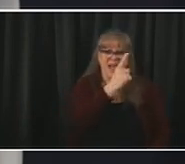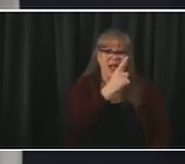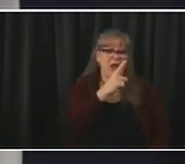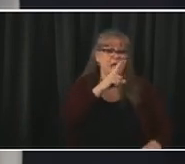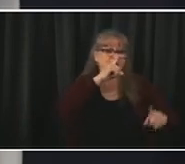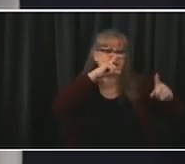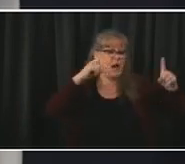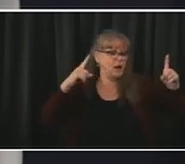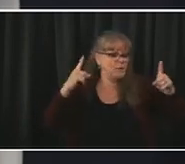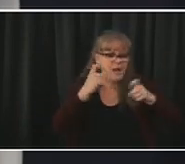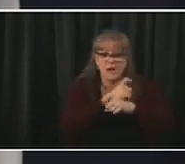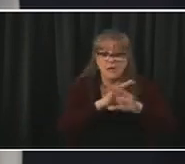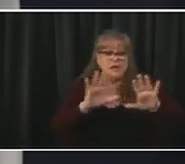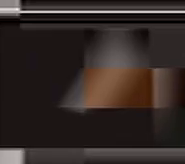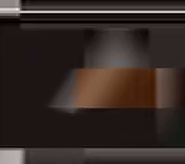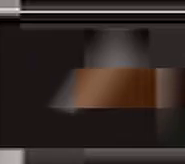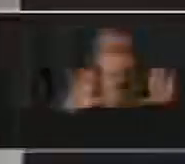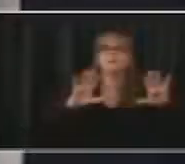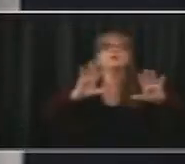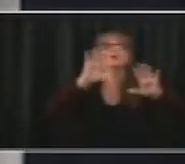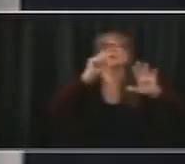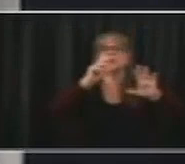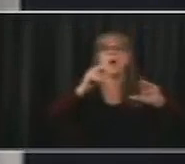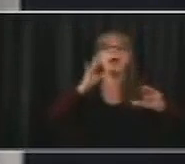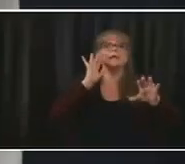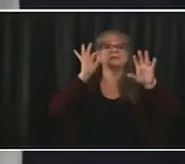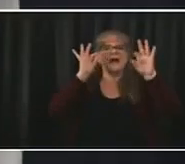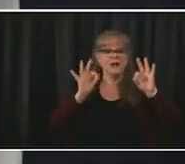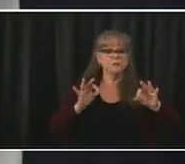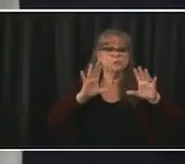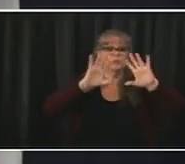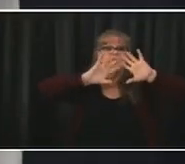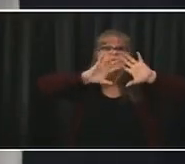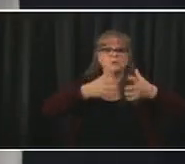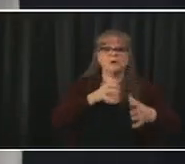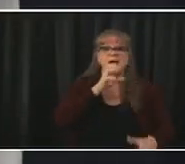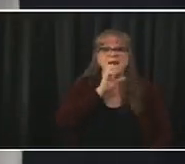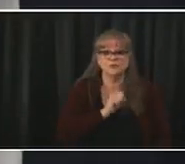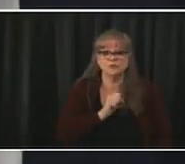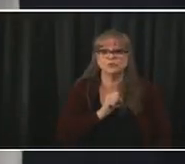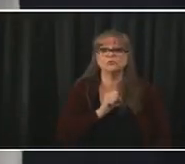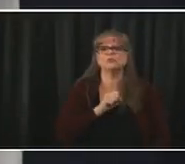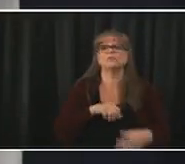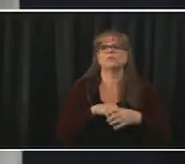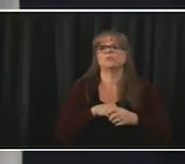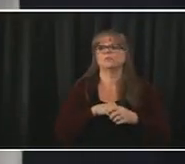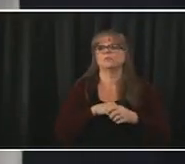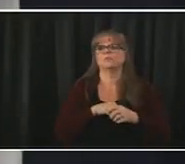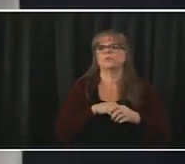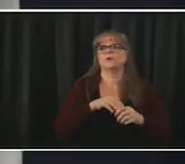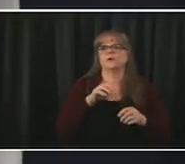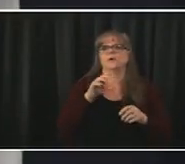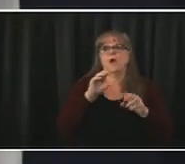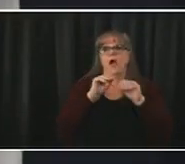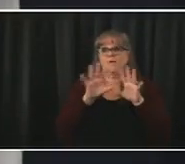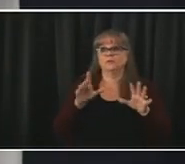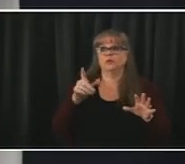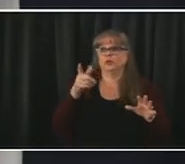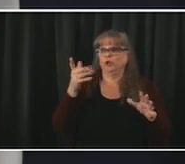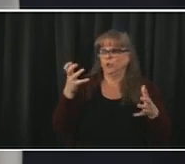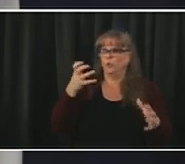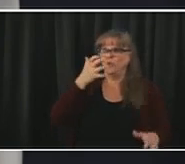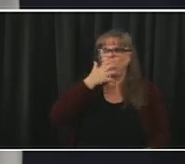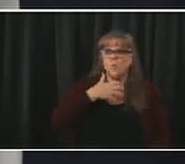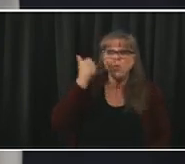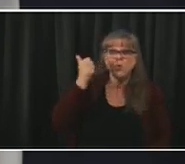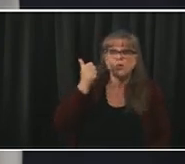on age. You get it. And obviously, older journalists and restaurant workers that are 60 and up should